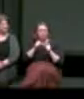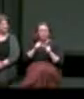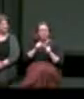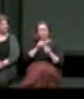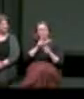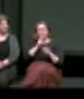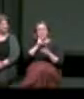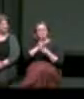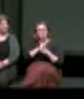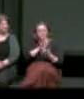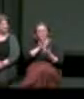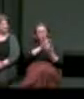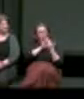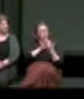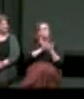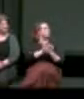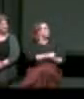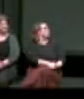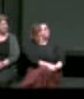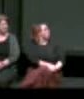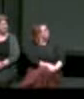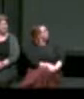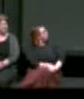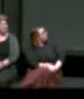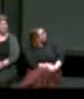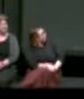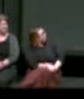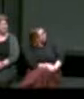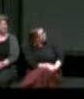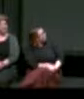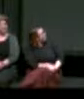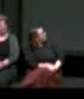forth. Oop. Uh-oh.